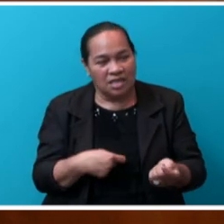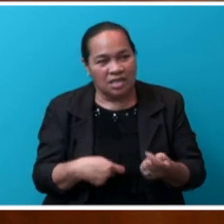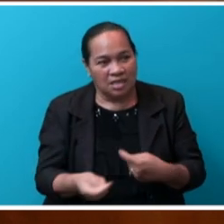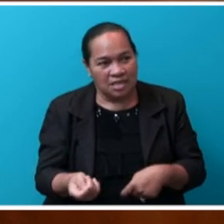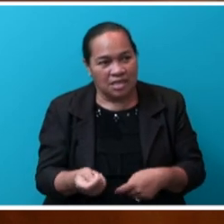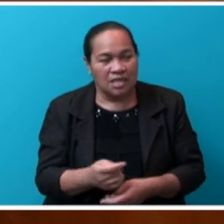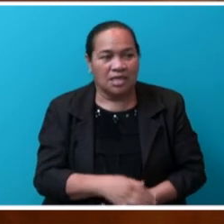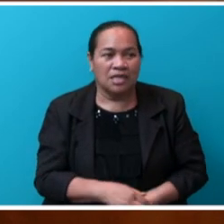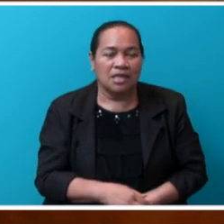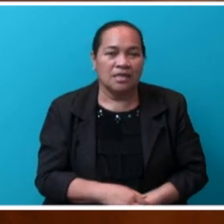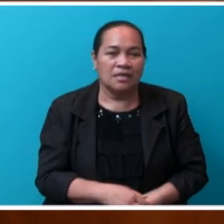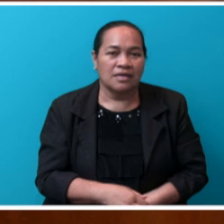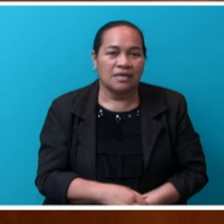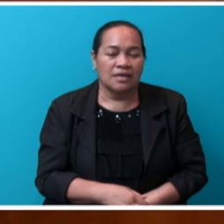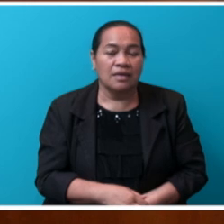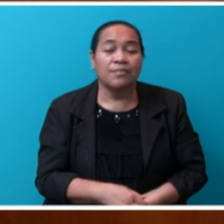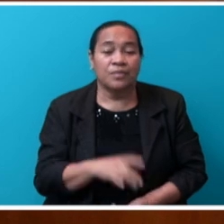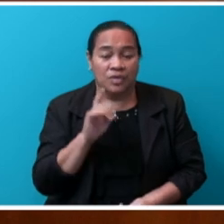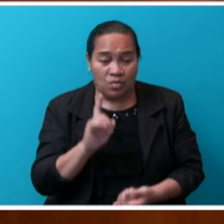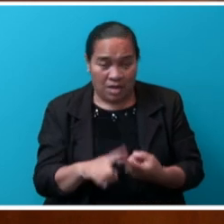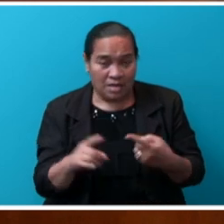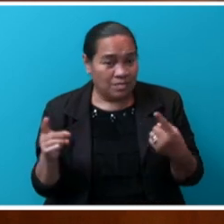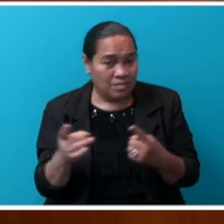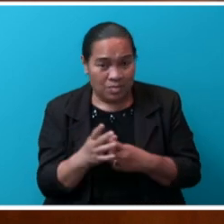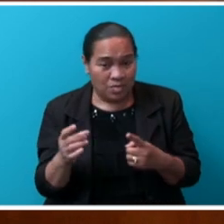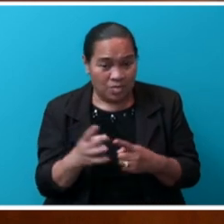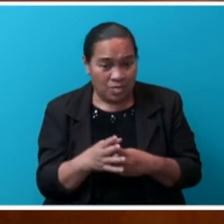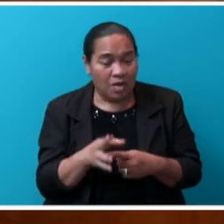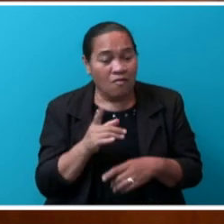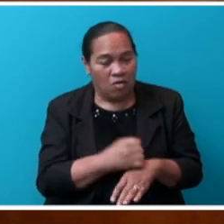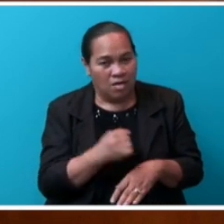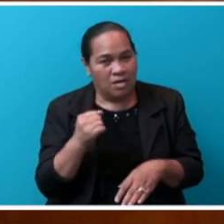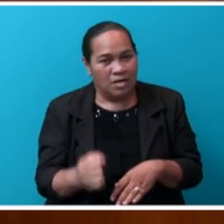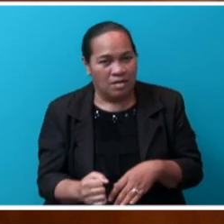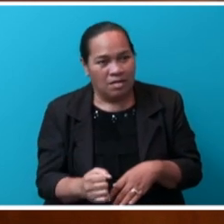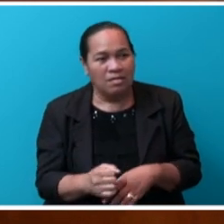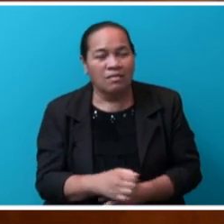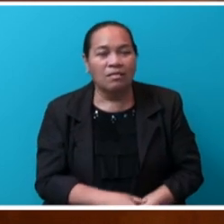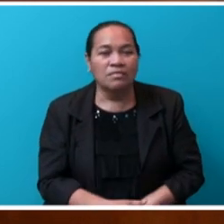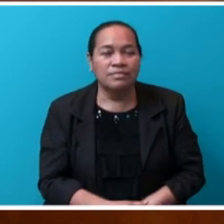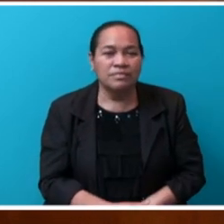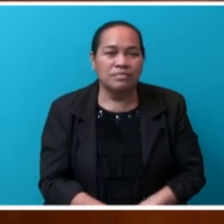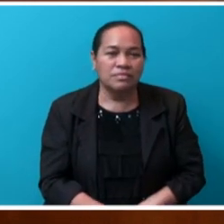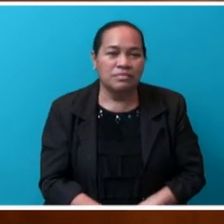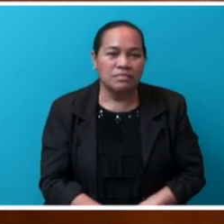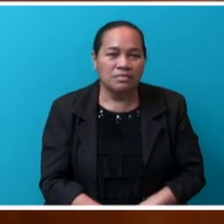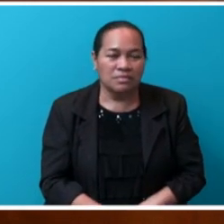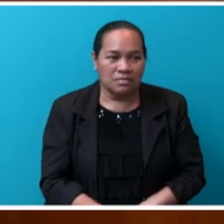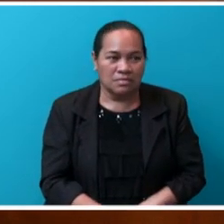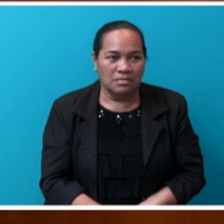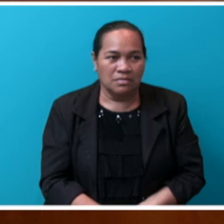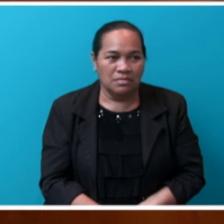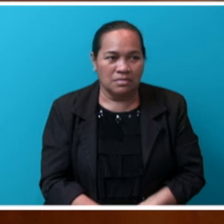and communications, one of the key engines of government's economic machinery. From the